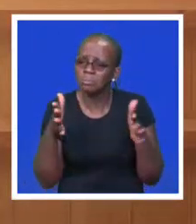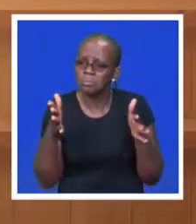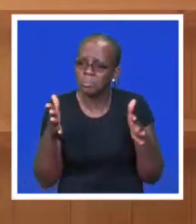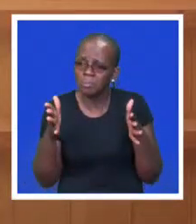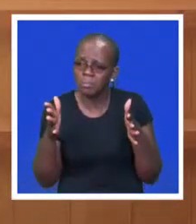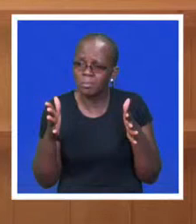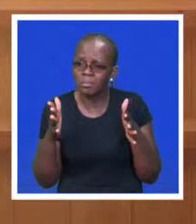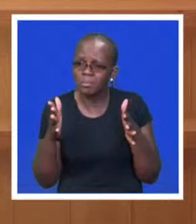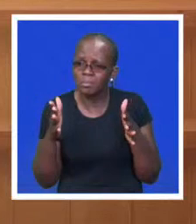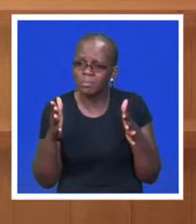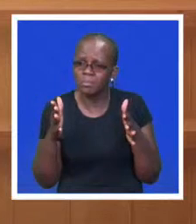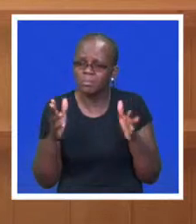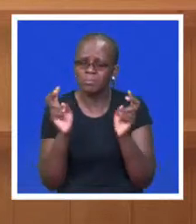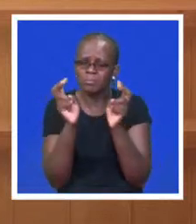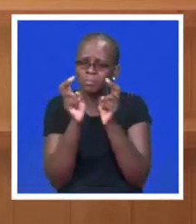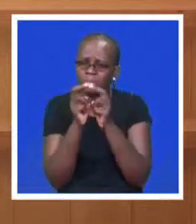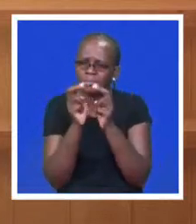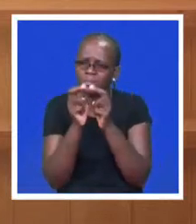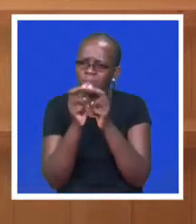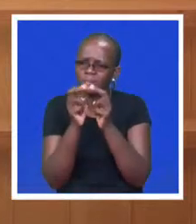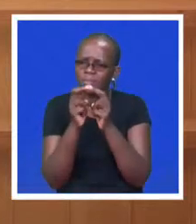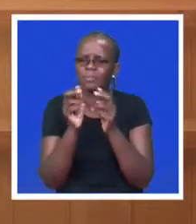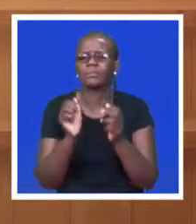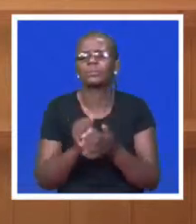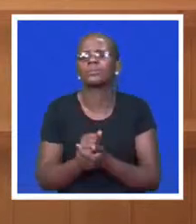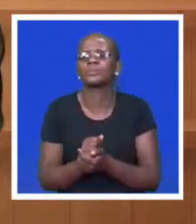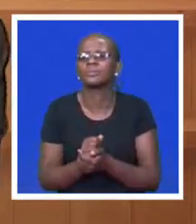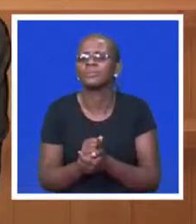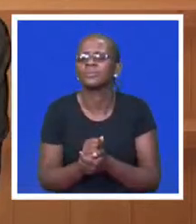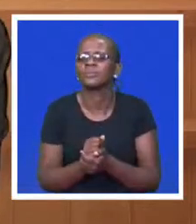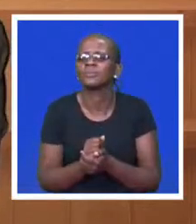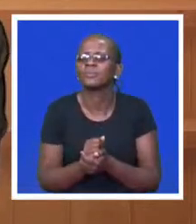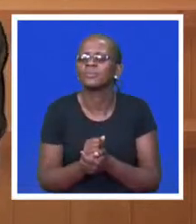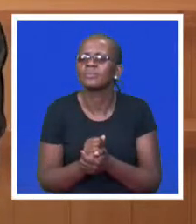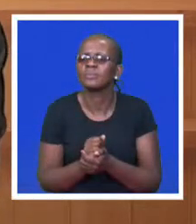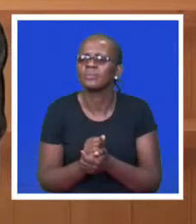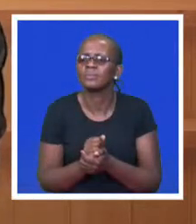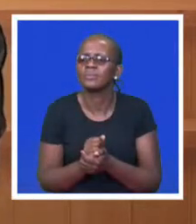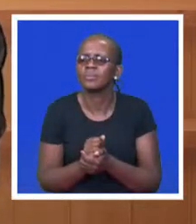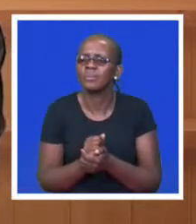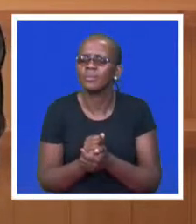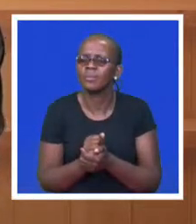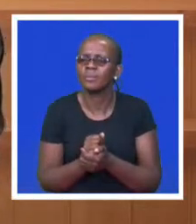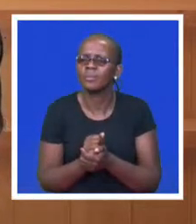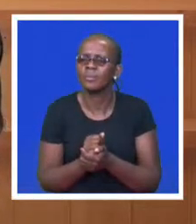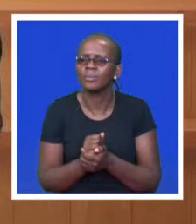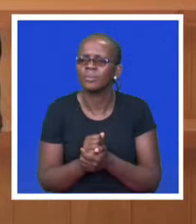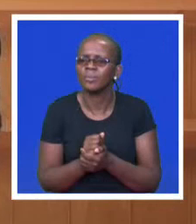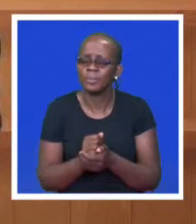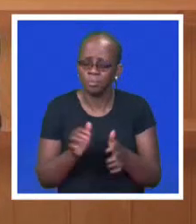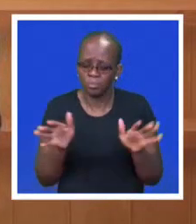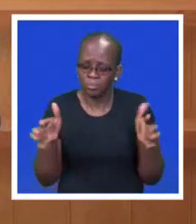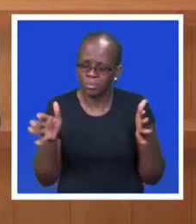word fear. What was feared by the mouse? They feared the clothes